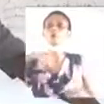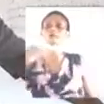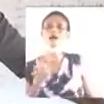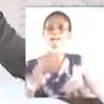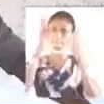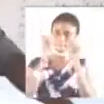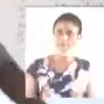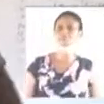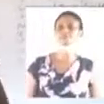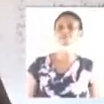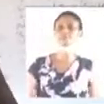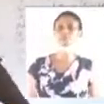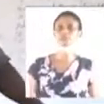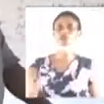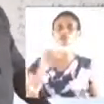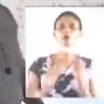person.